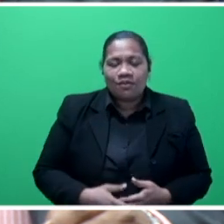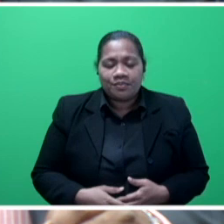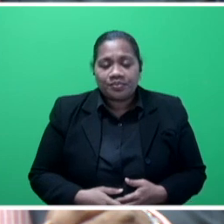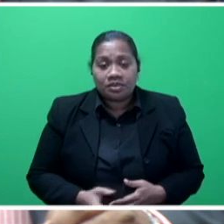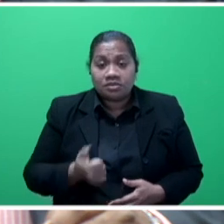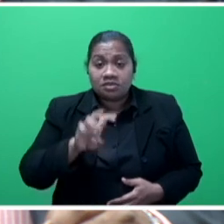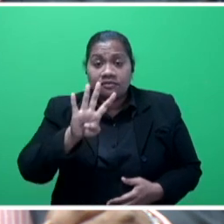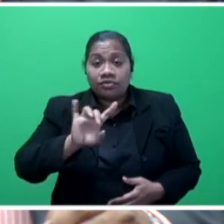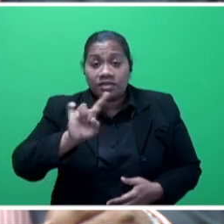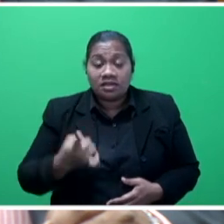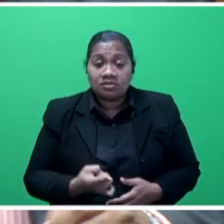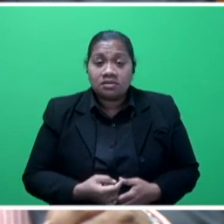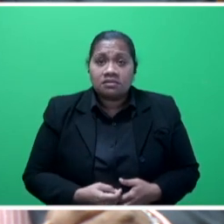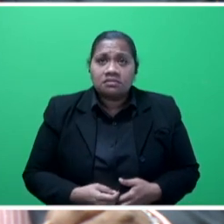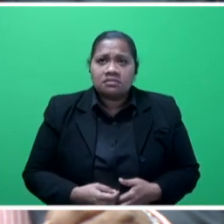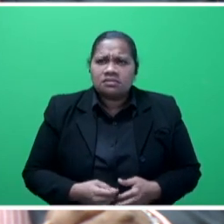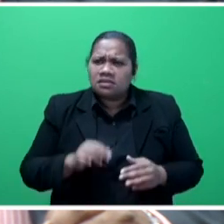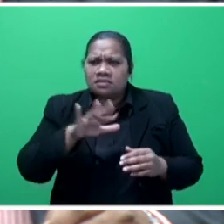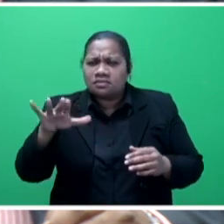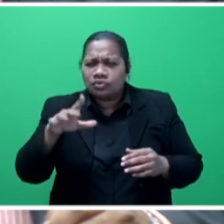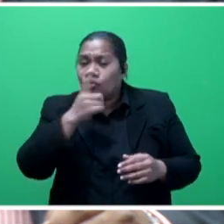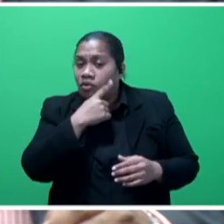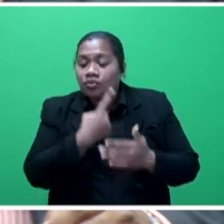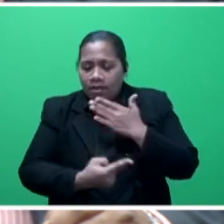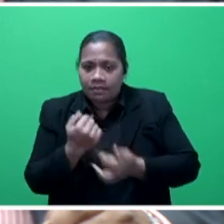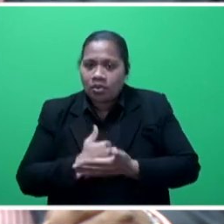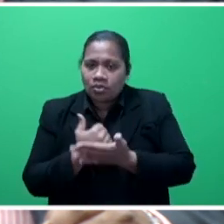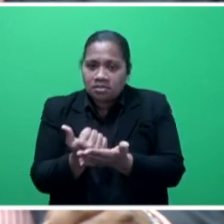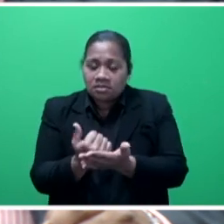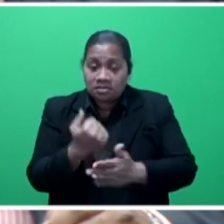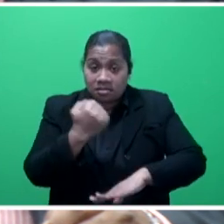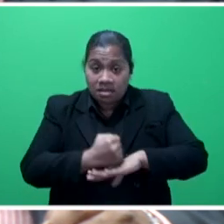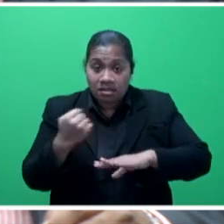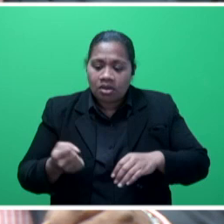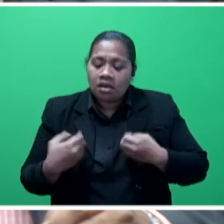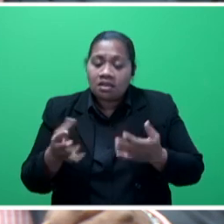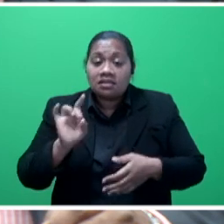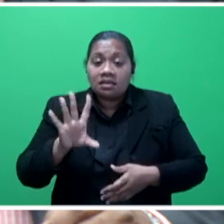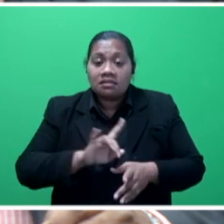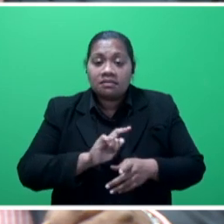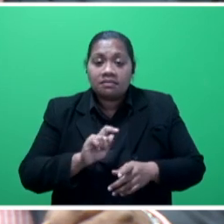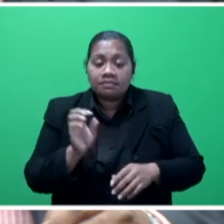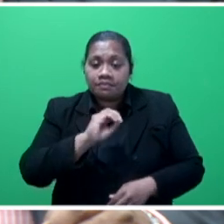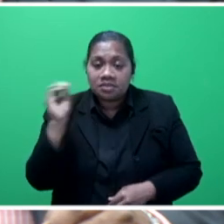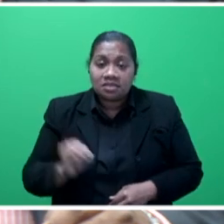64,340 girls were assisted. Mr. Speaker, sir, the government will subsidize 10% towards bus